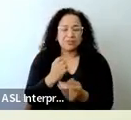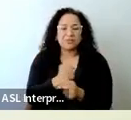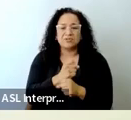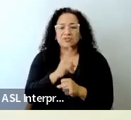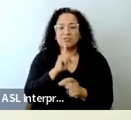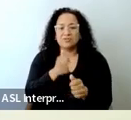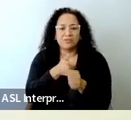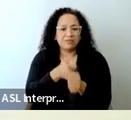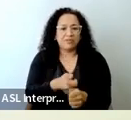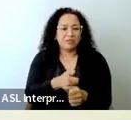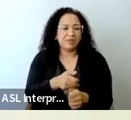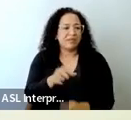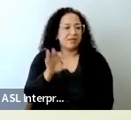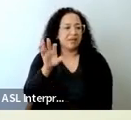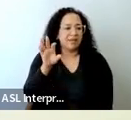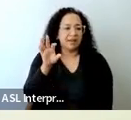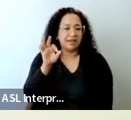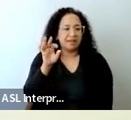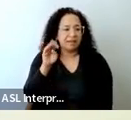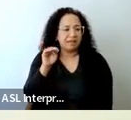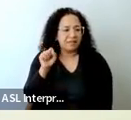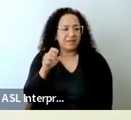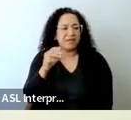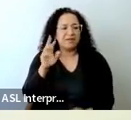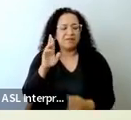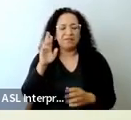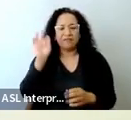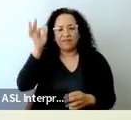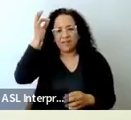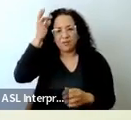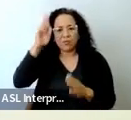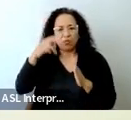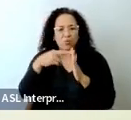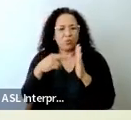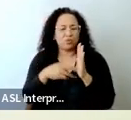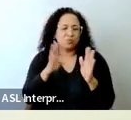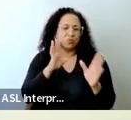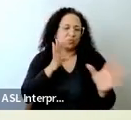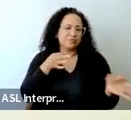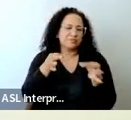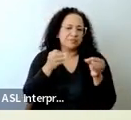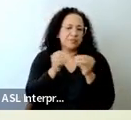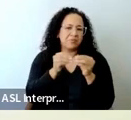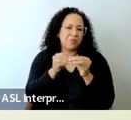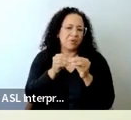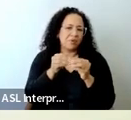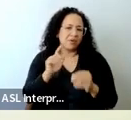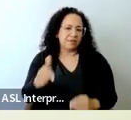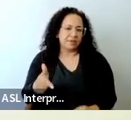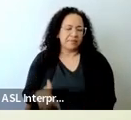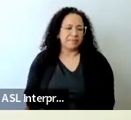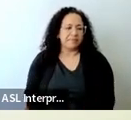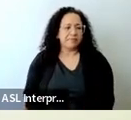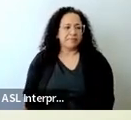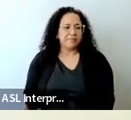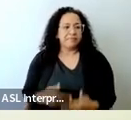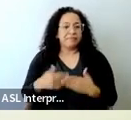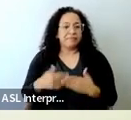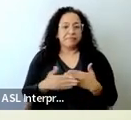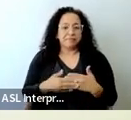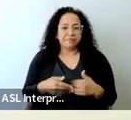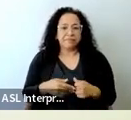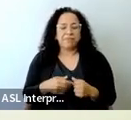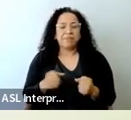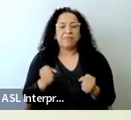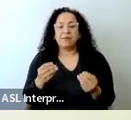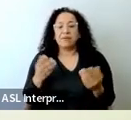compliance with HCBS and federal rules. All of this stuff I'll talk in more detail about as we progress in the slides. Next slide.